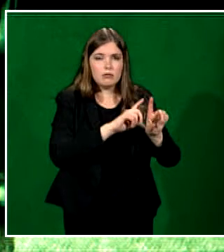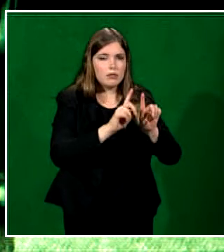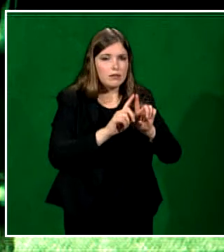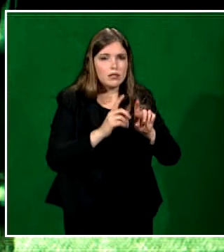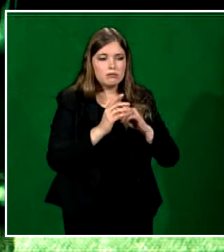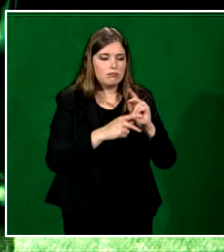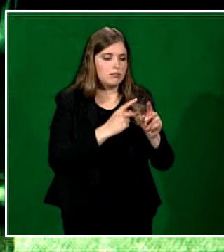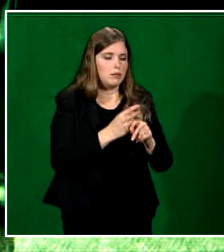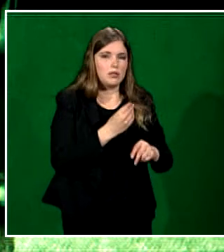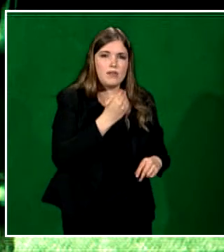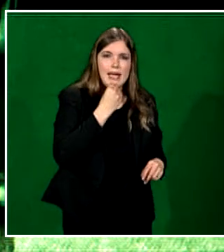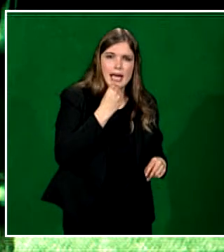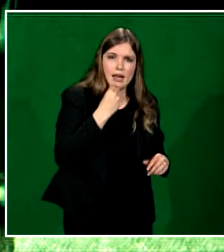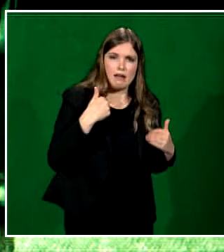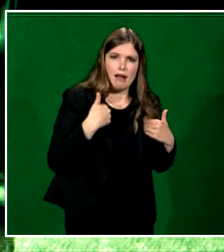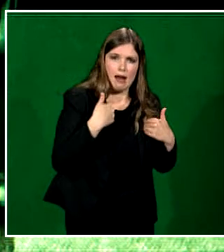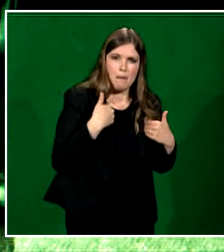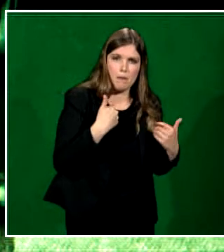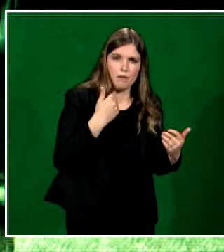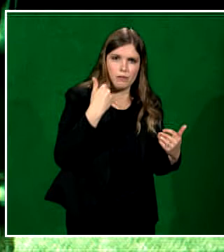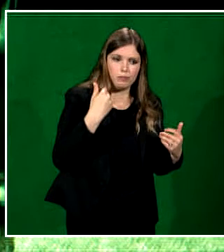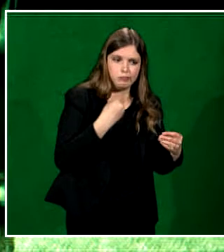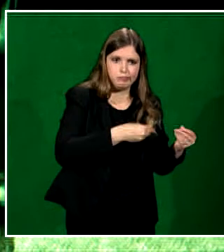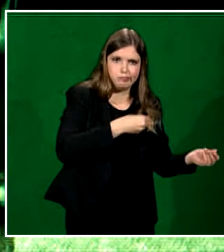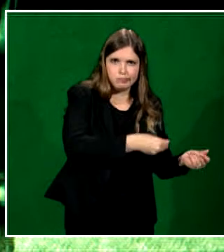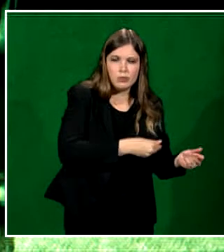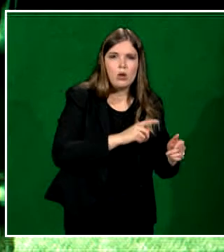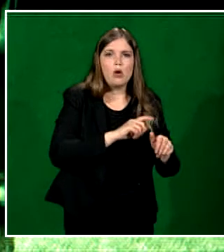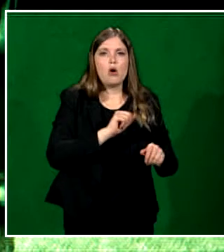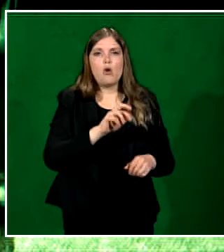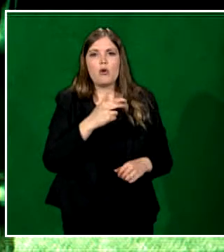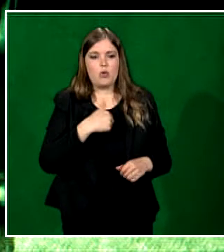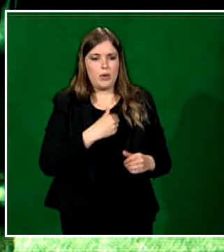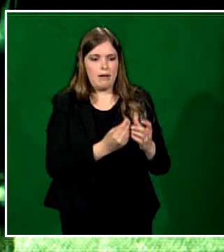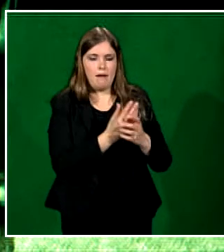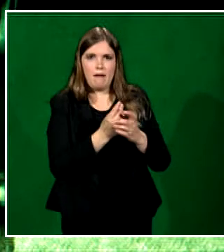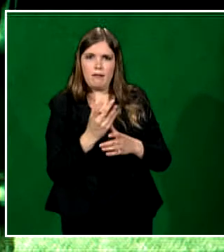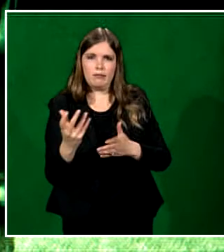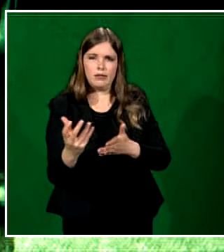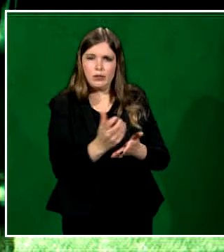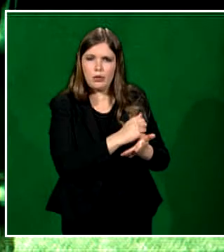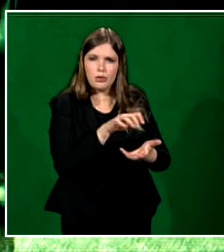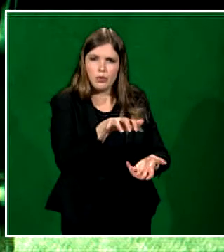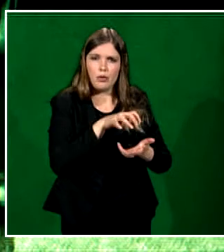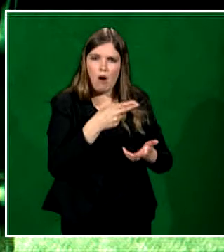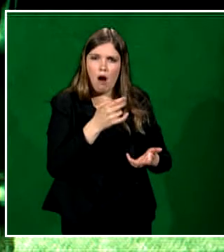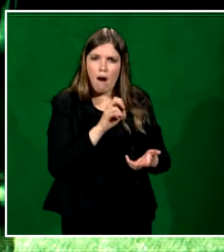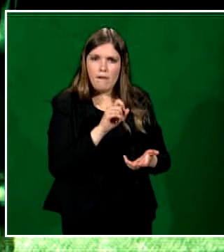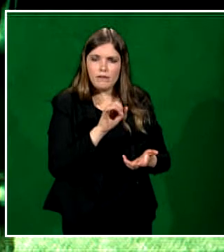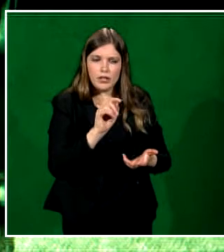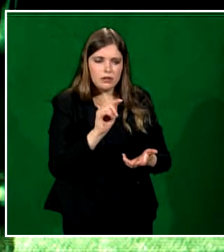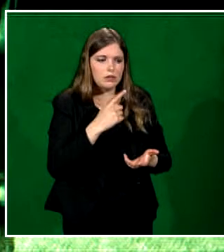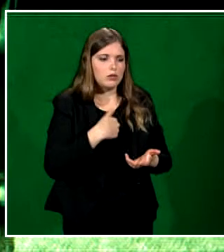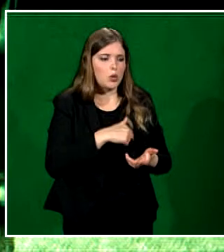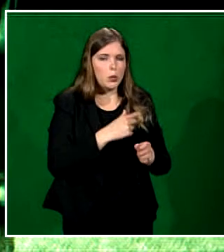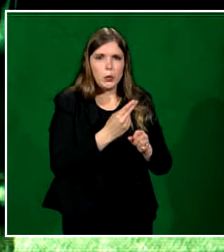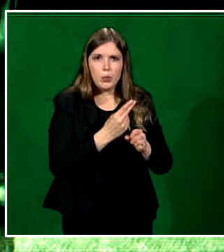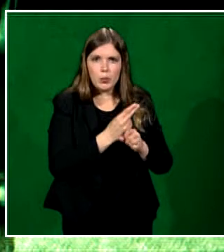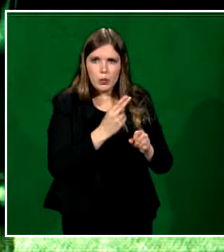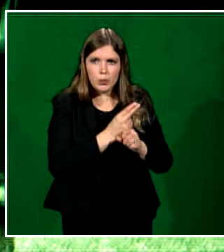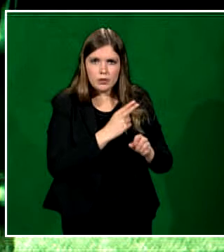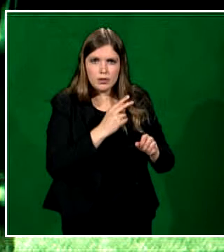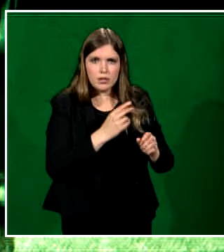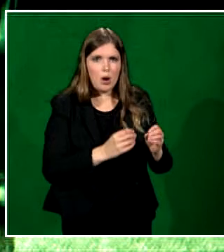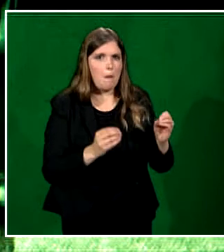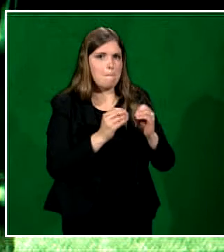that it's not giving people motivation to harvest or to utilize it. So we needed an alternative which is used much more frequently,